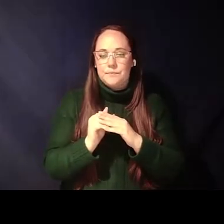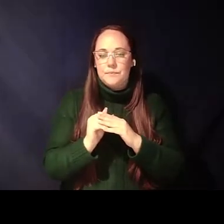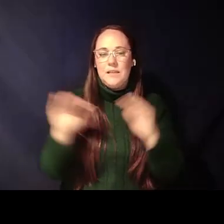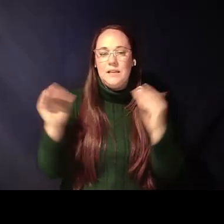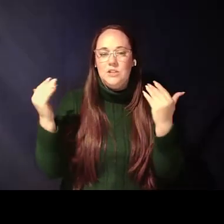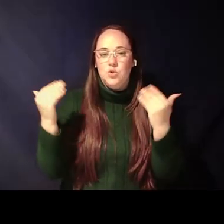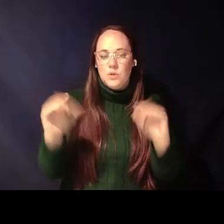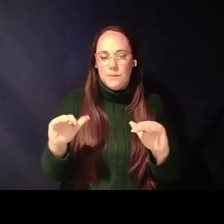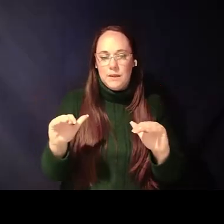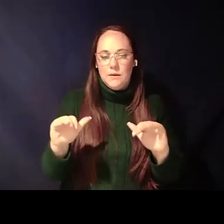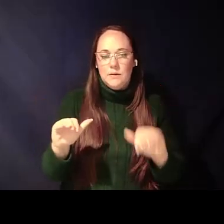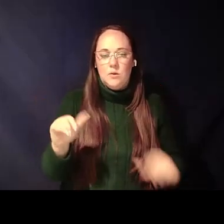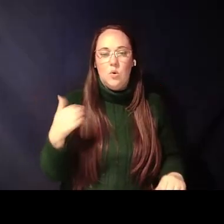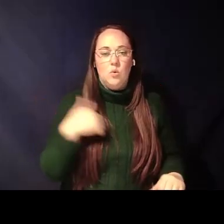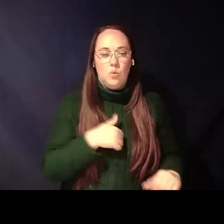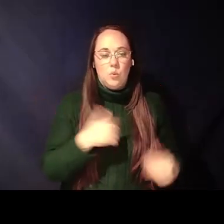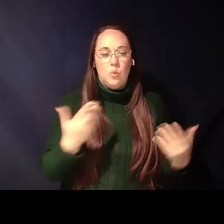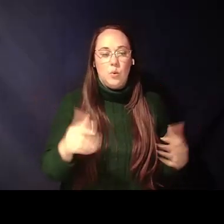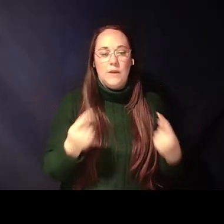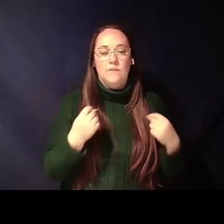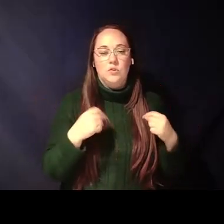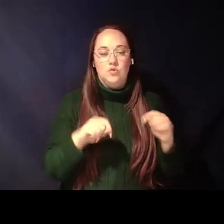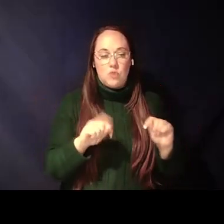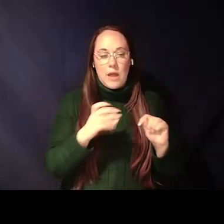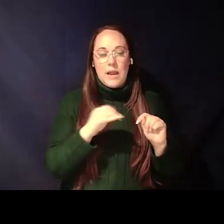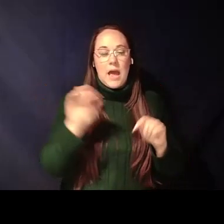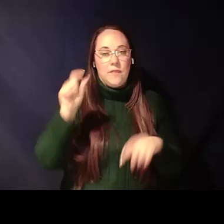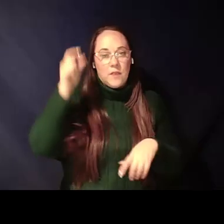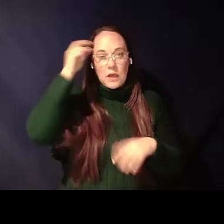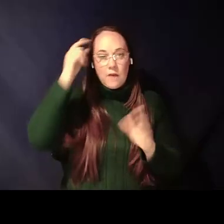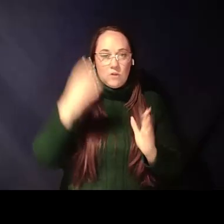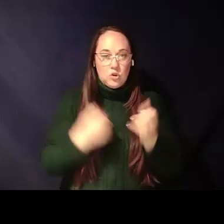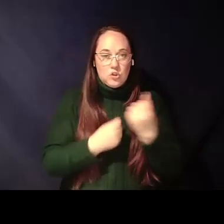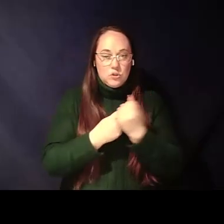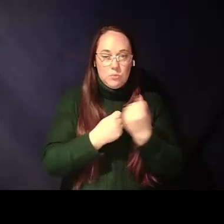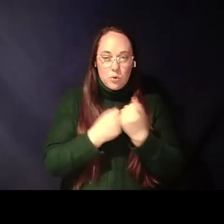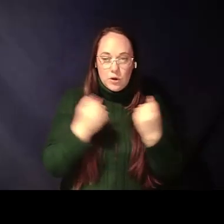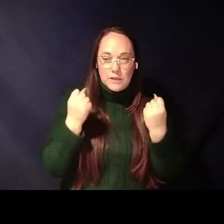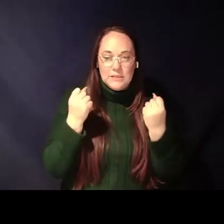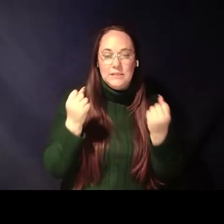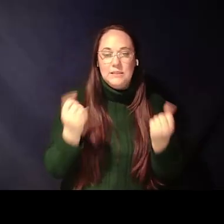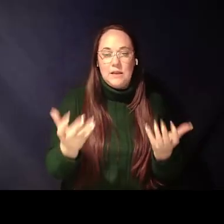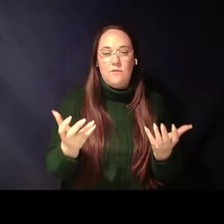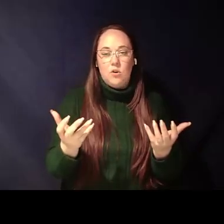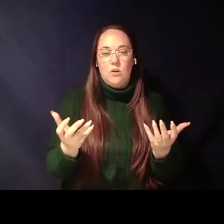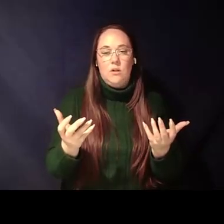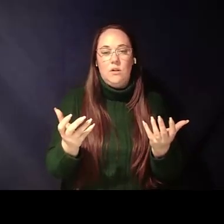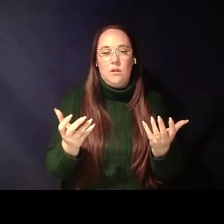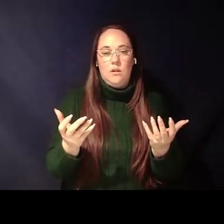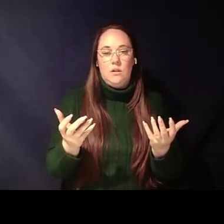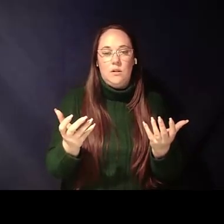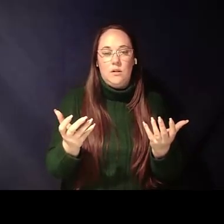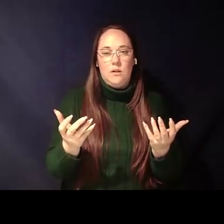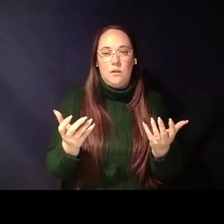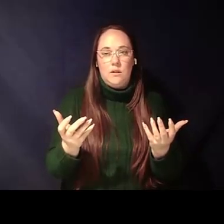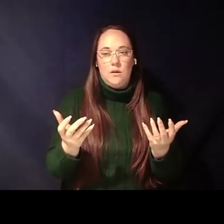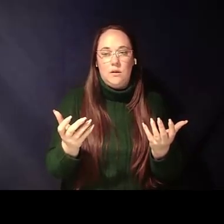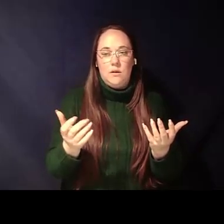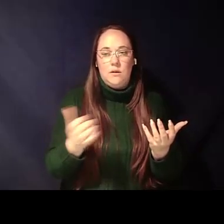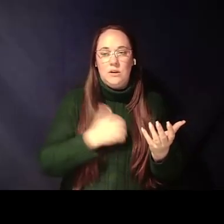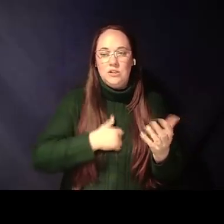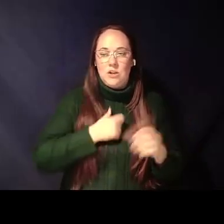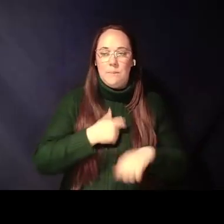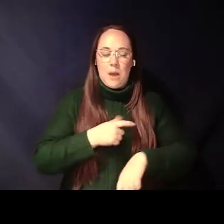that. We have tried, and the governor has supported several. Sorry, my watch